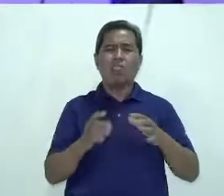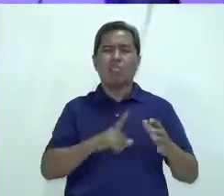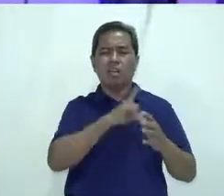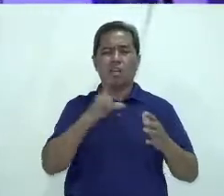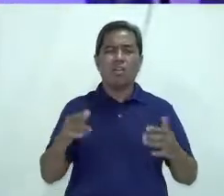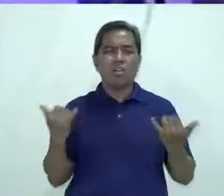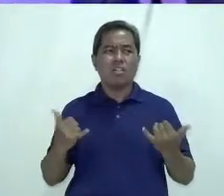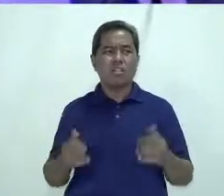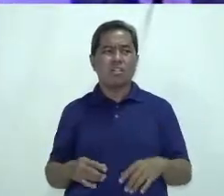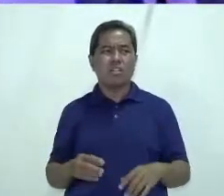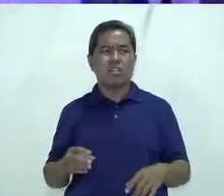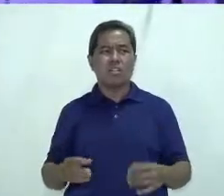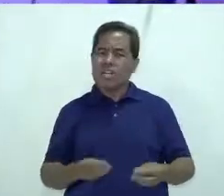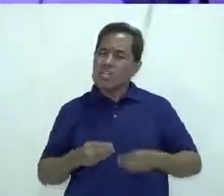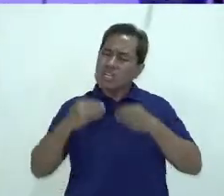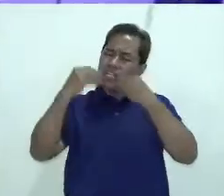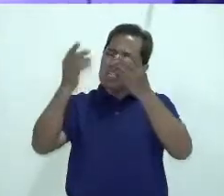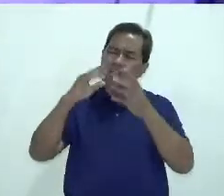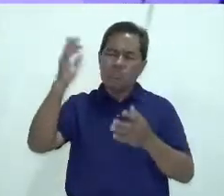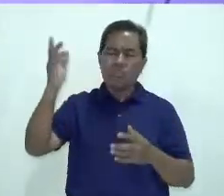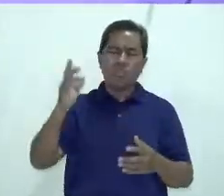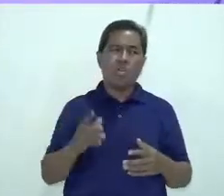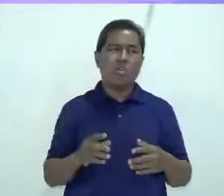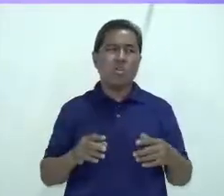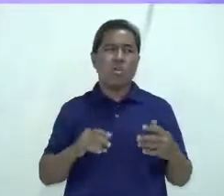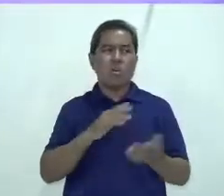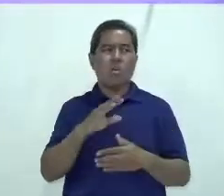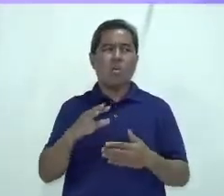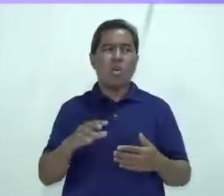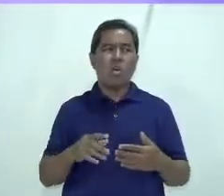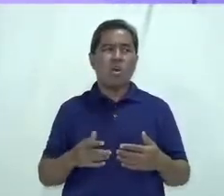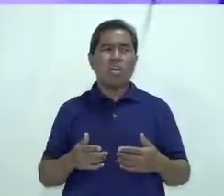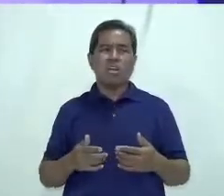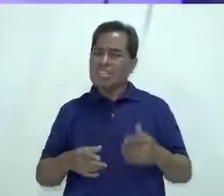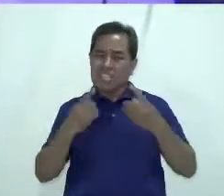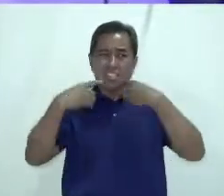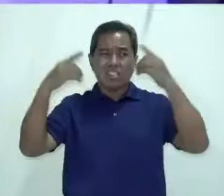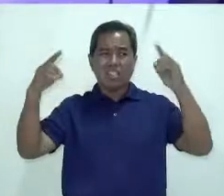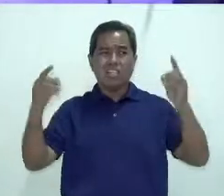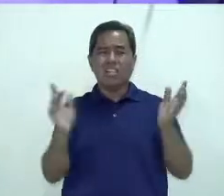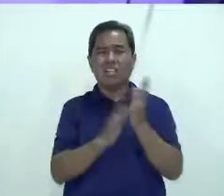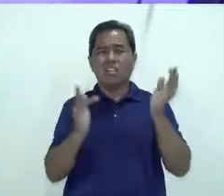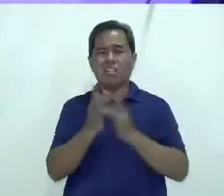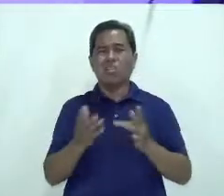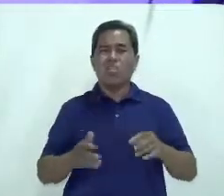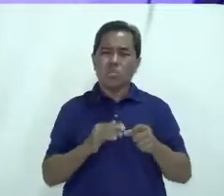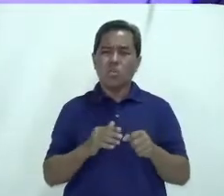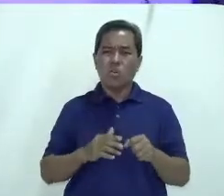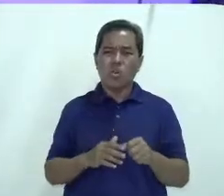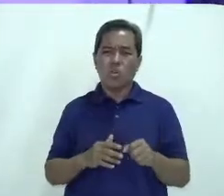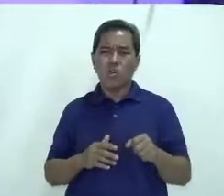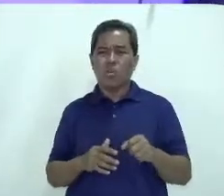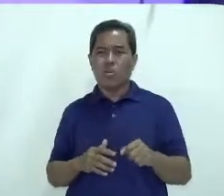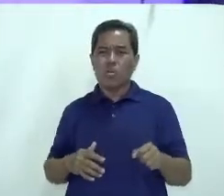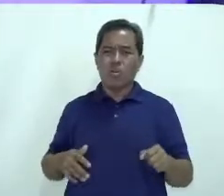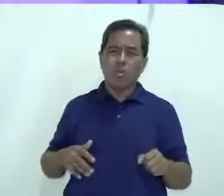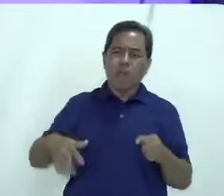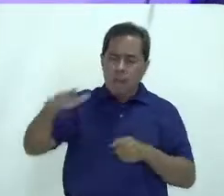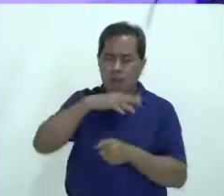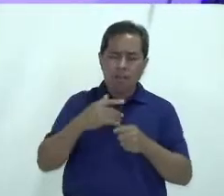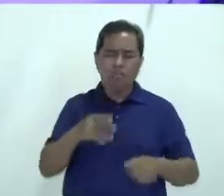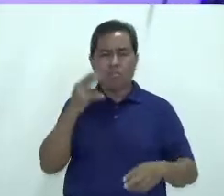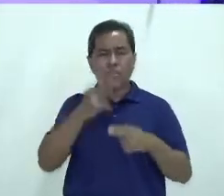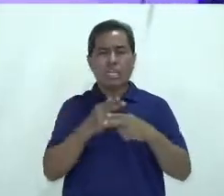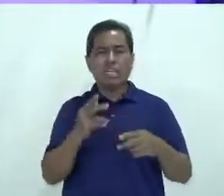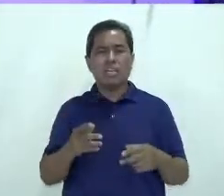life. I just want to give you time right now to close your eyes and just declare Jesus over your life. He's the name above every name. There's